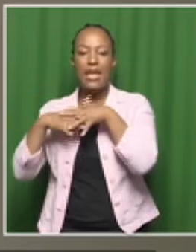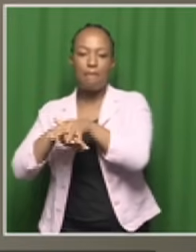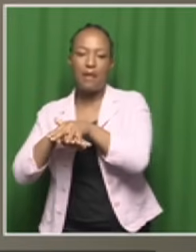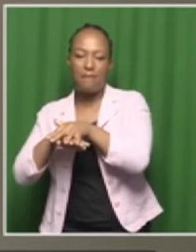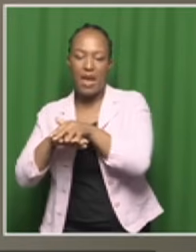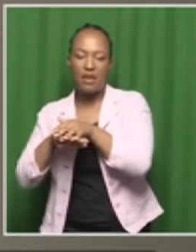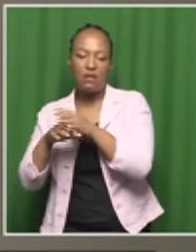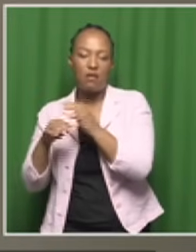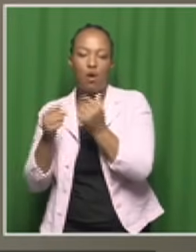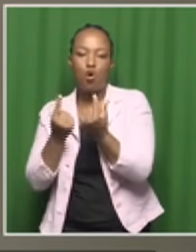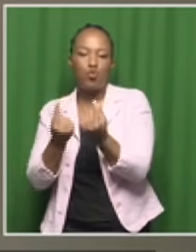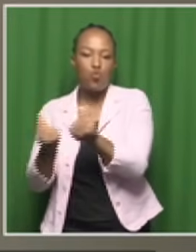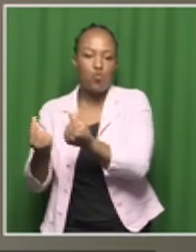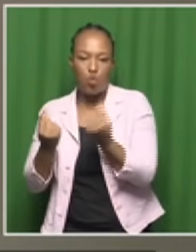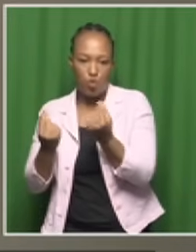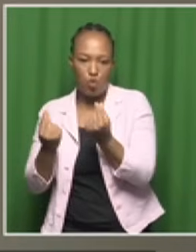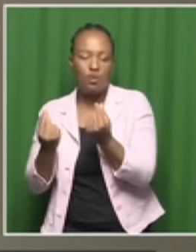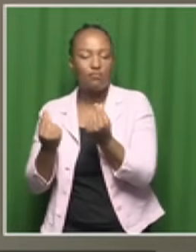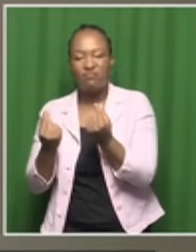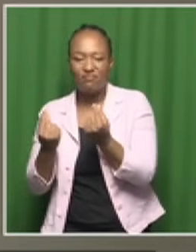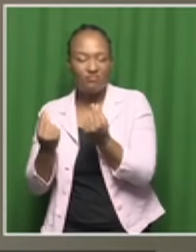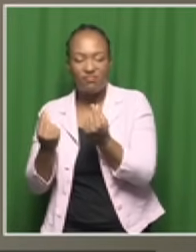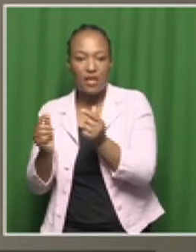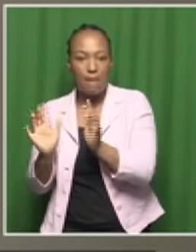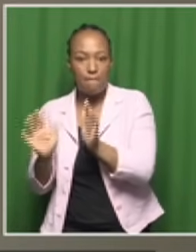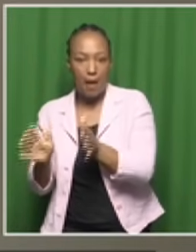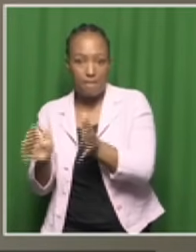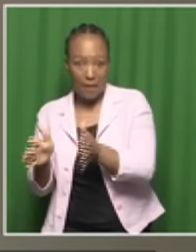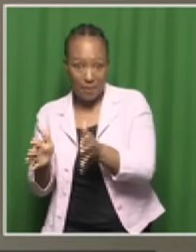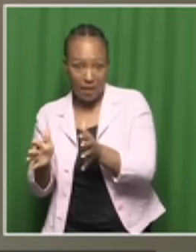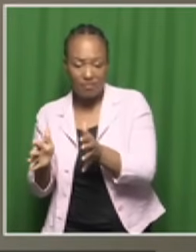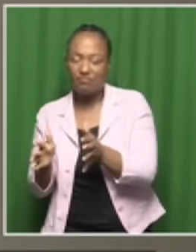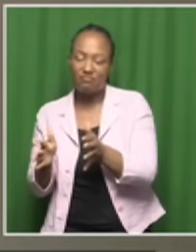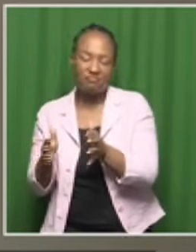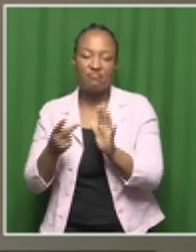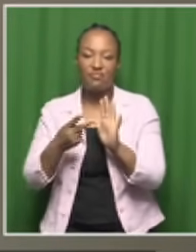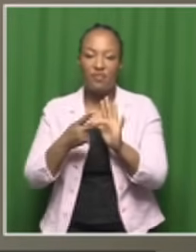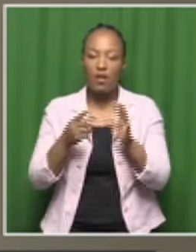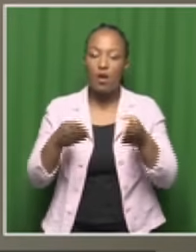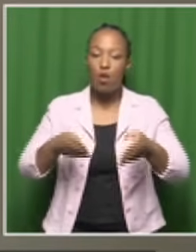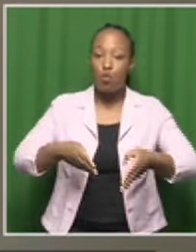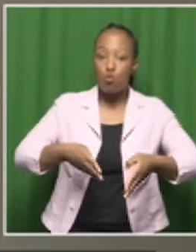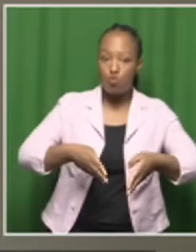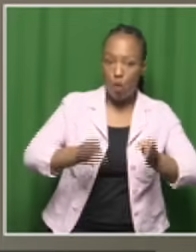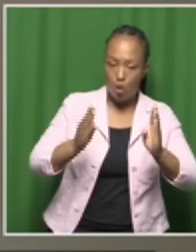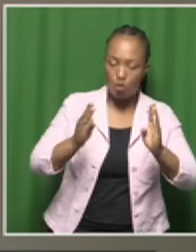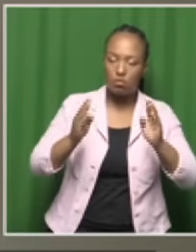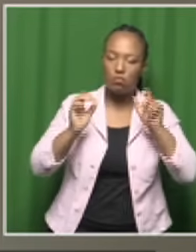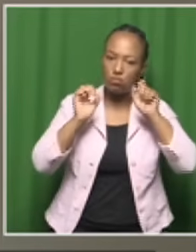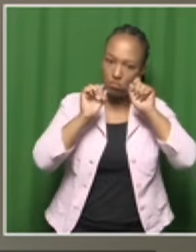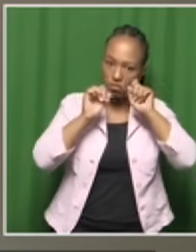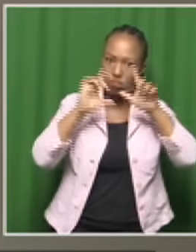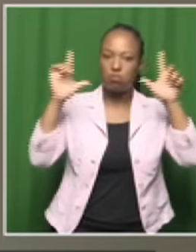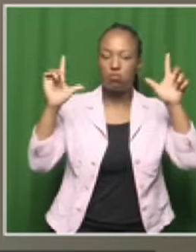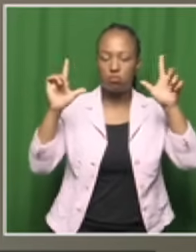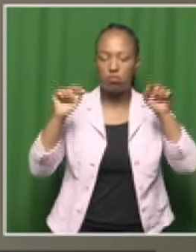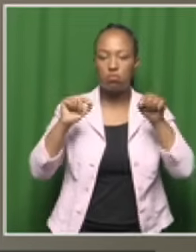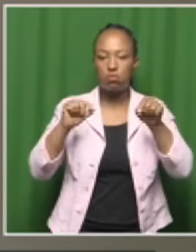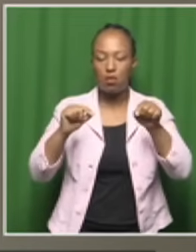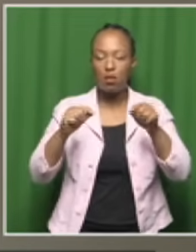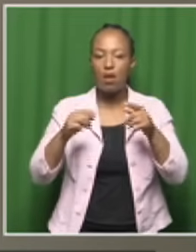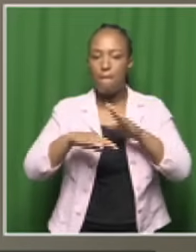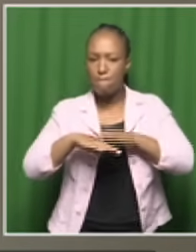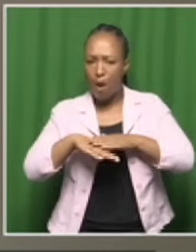parts that we need to be aware of, but also road awareness needs to also be amped